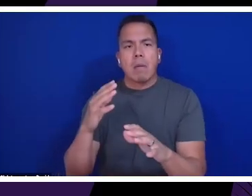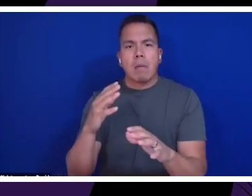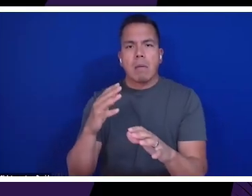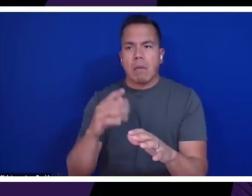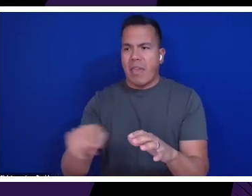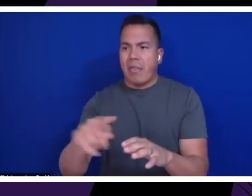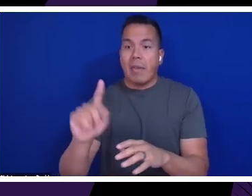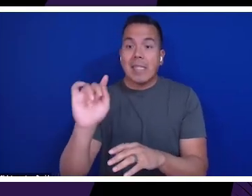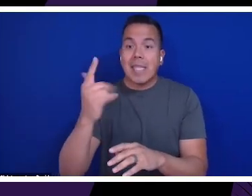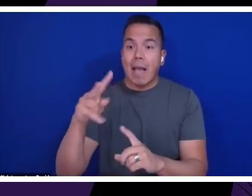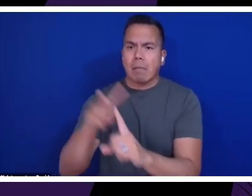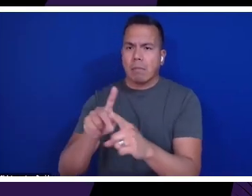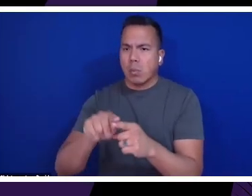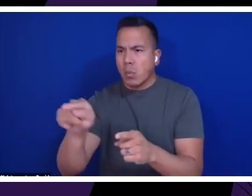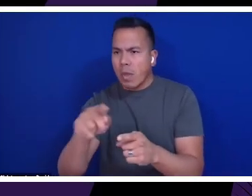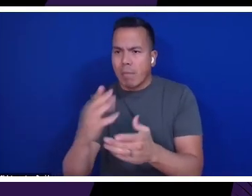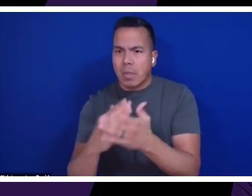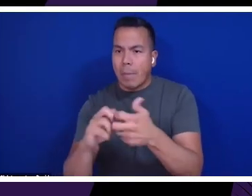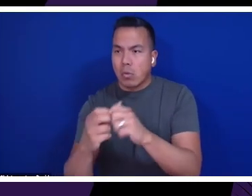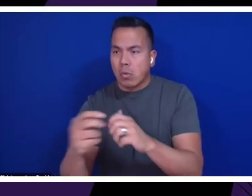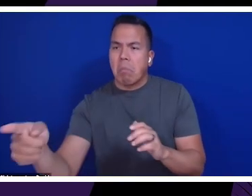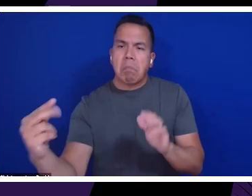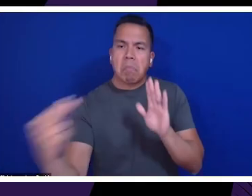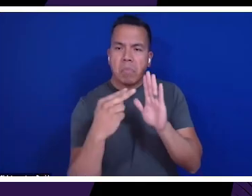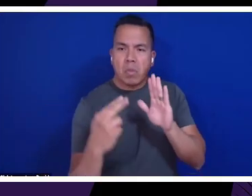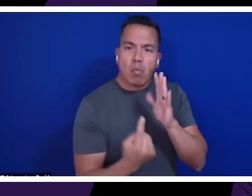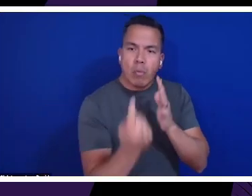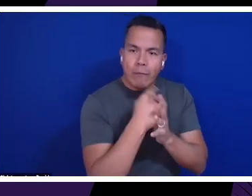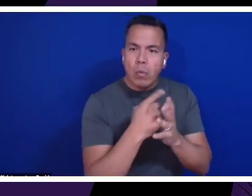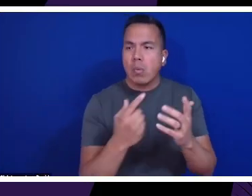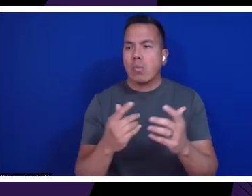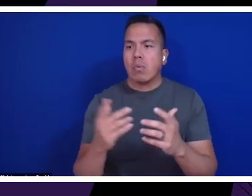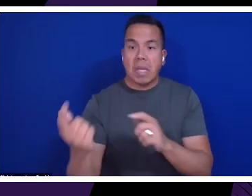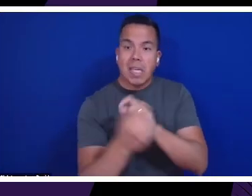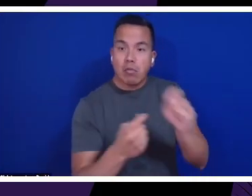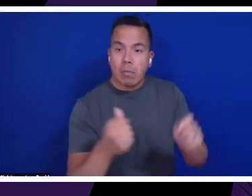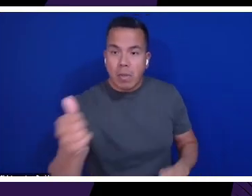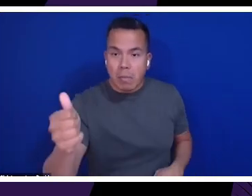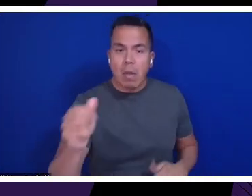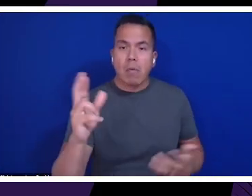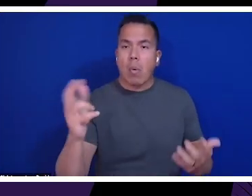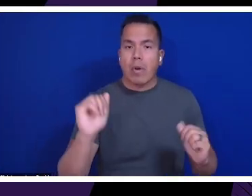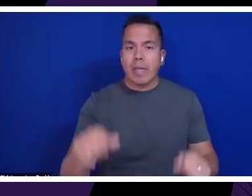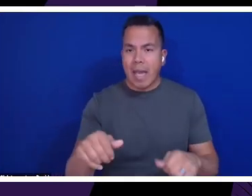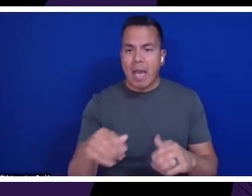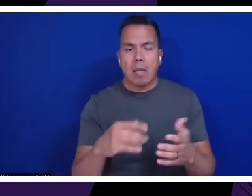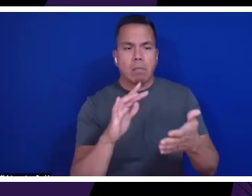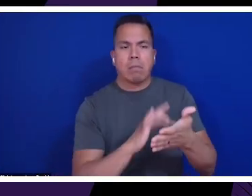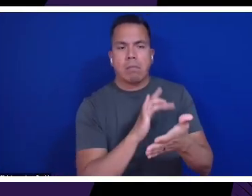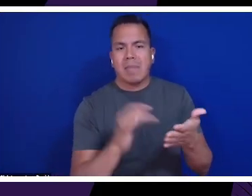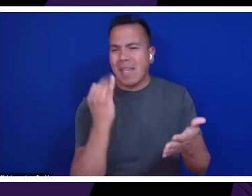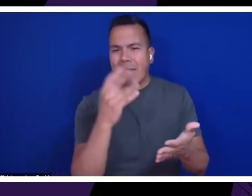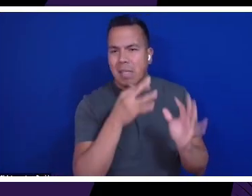in some issue. So they can either review it, they can contribute themselves, or they can just close it if that is not relevant to them.